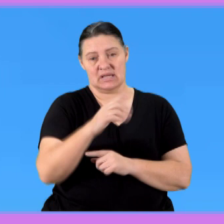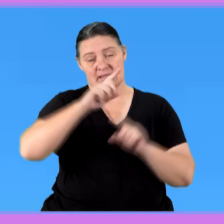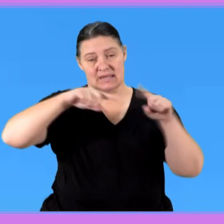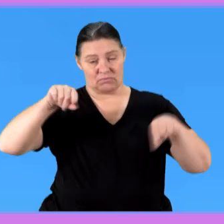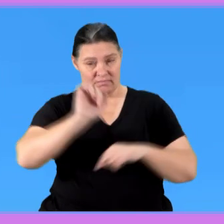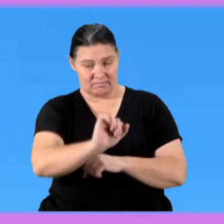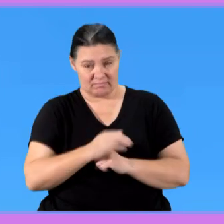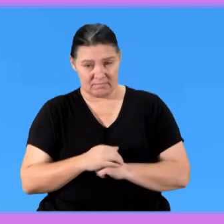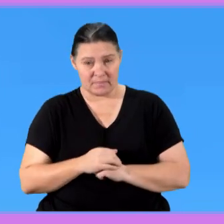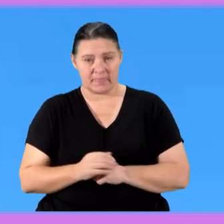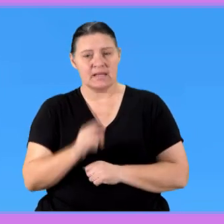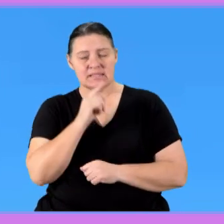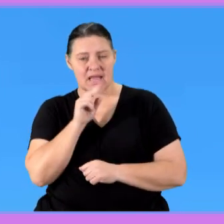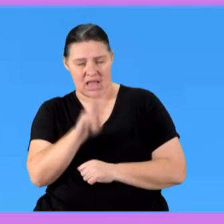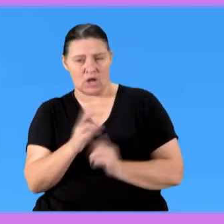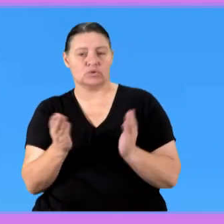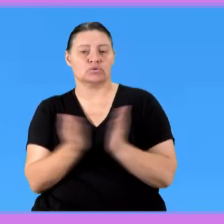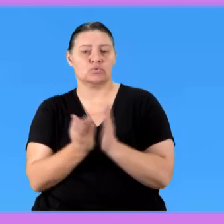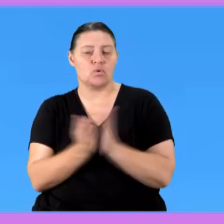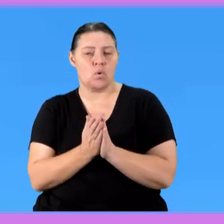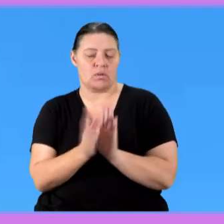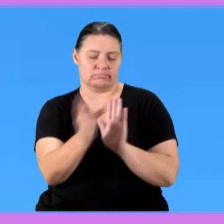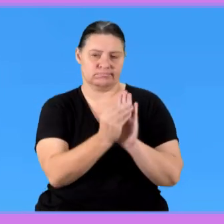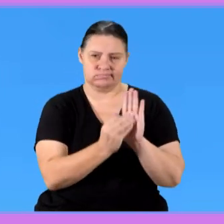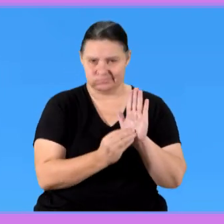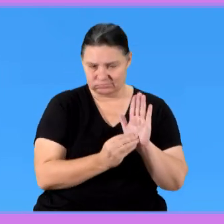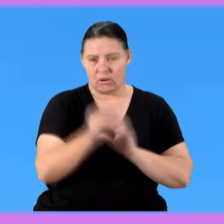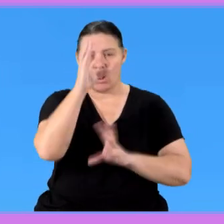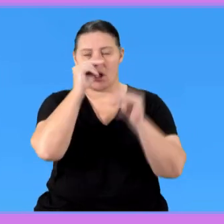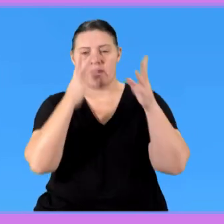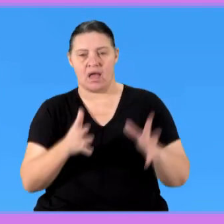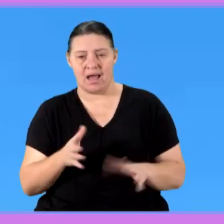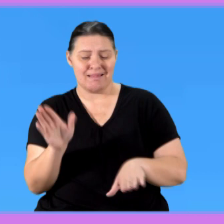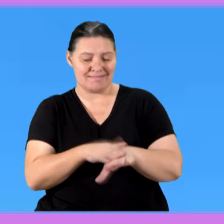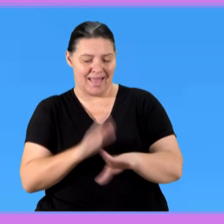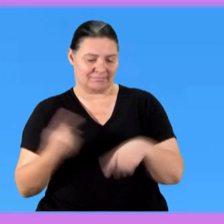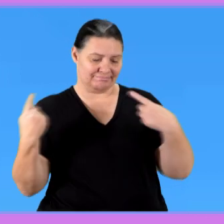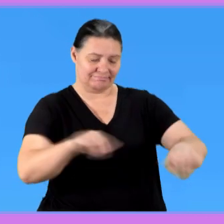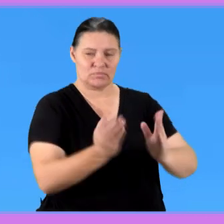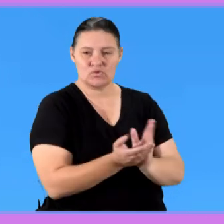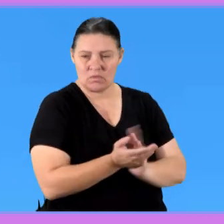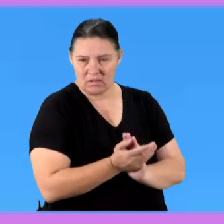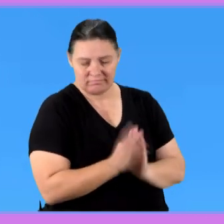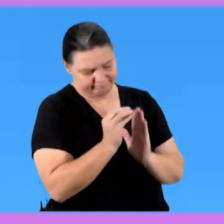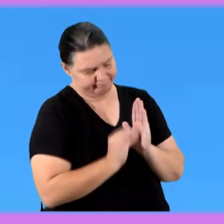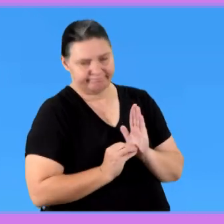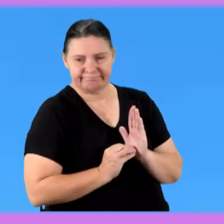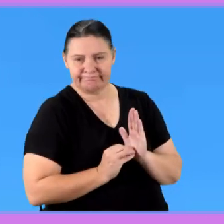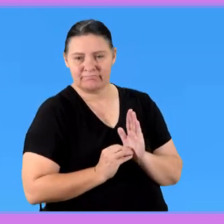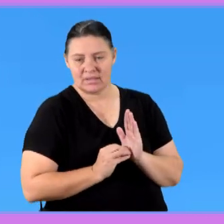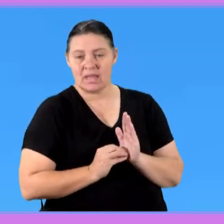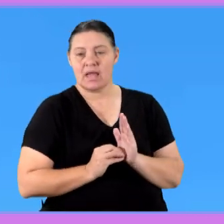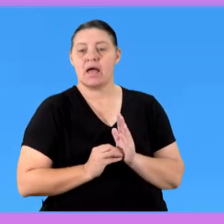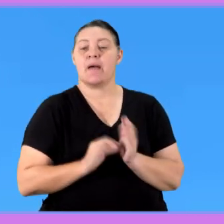And the question says, a school kept records of all the learners that arrived late for school. The